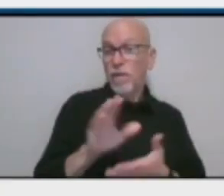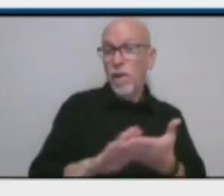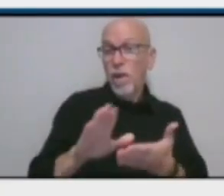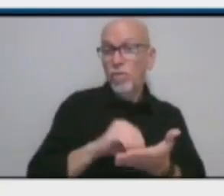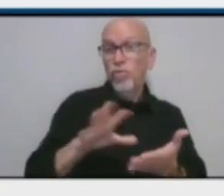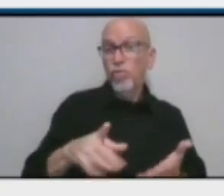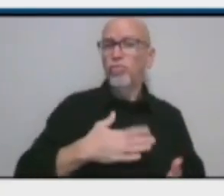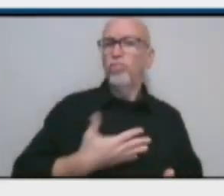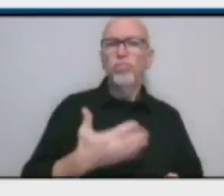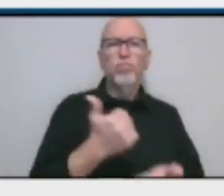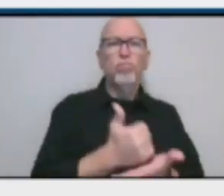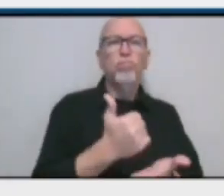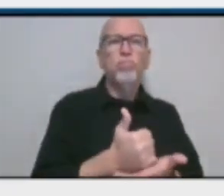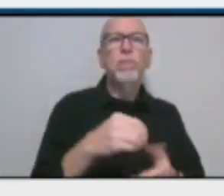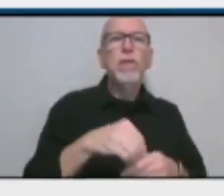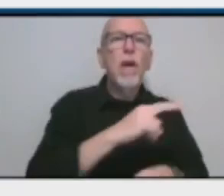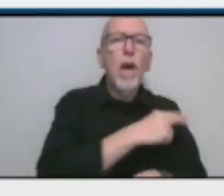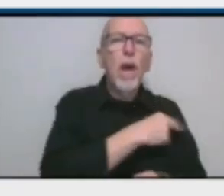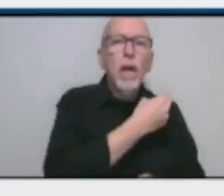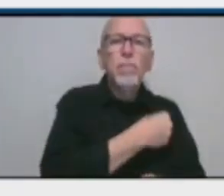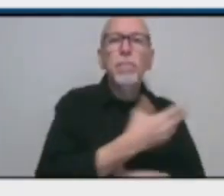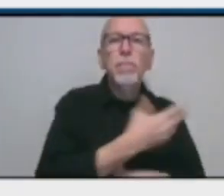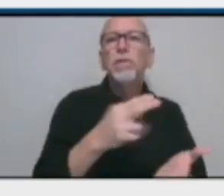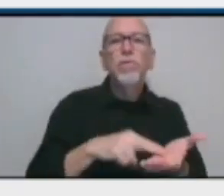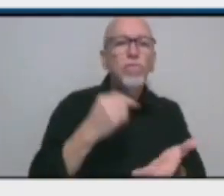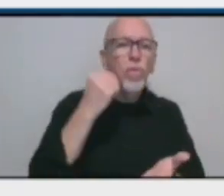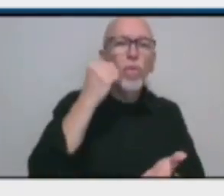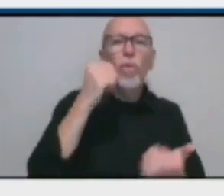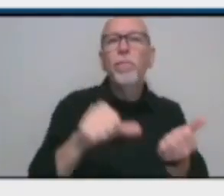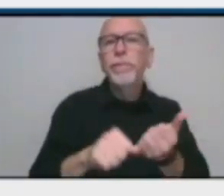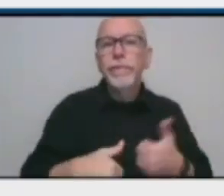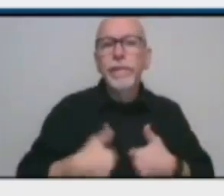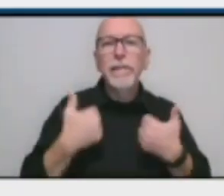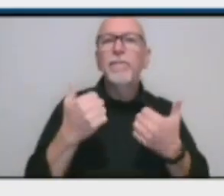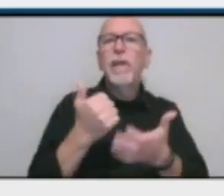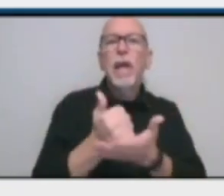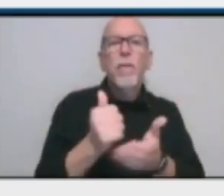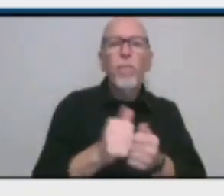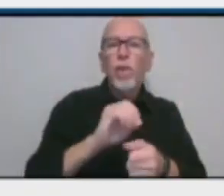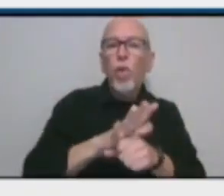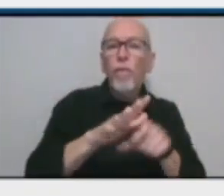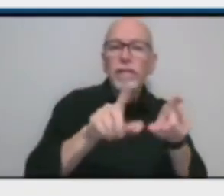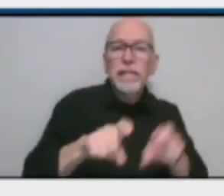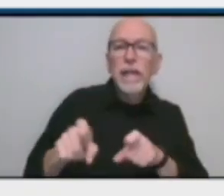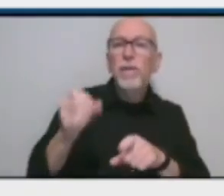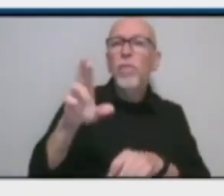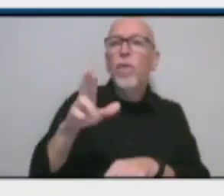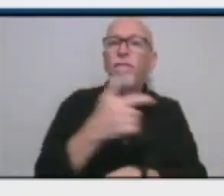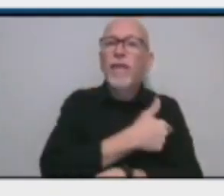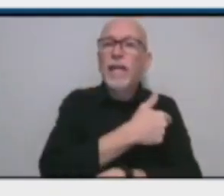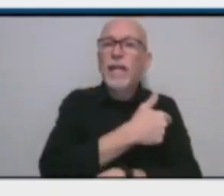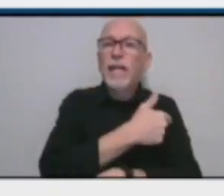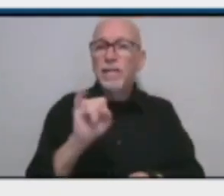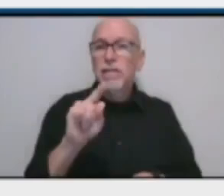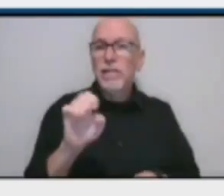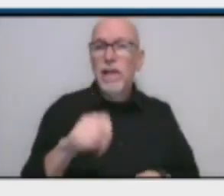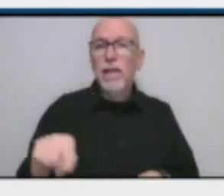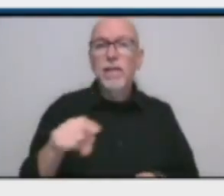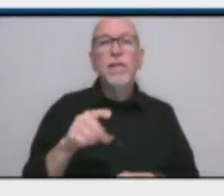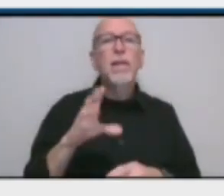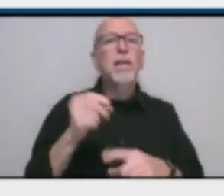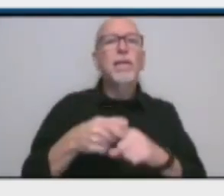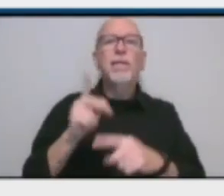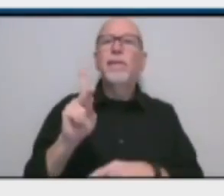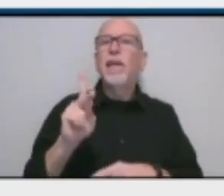to assist in hospitals, long-term care facilities, to assist with COVID testing or vaccine sites, and in K-12 schools and